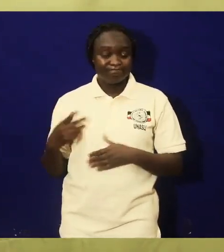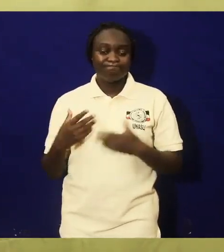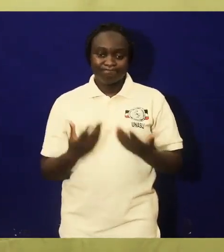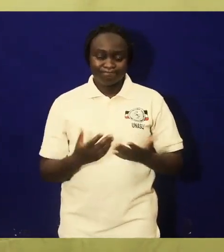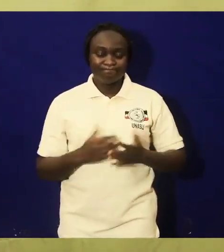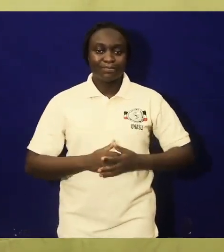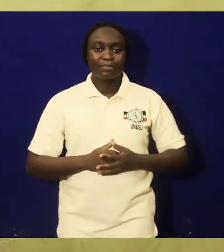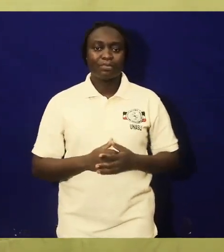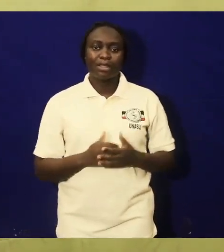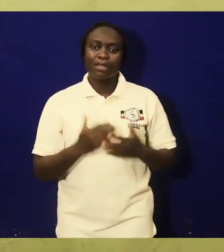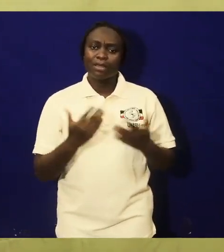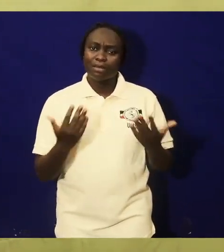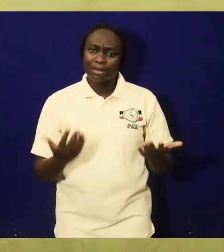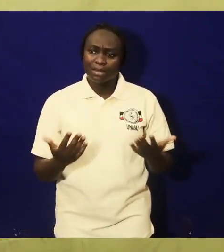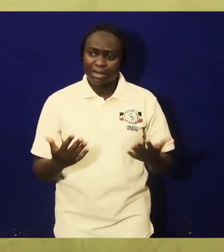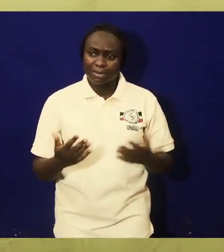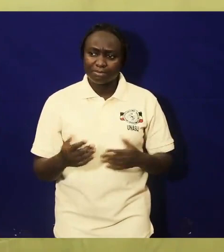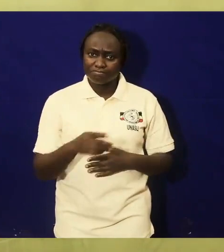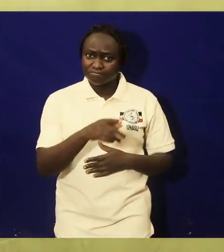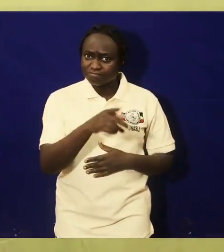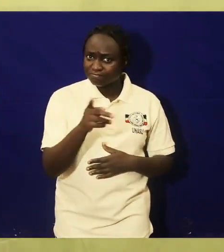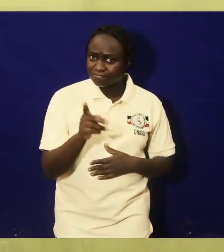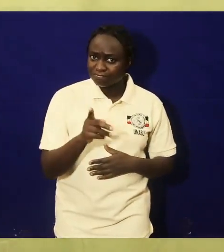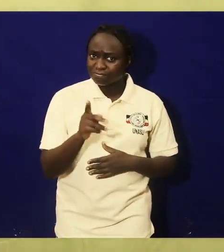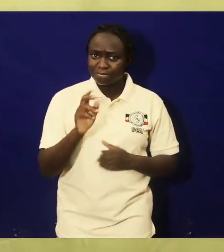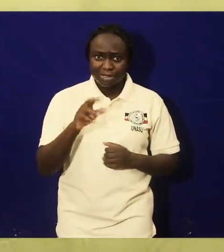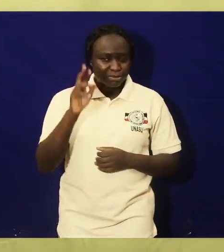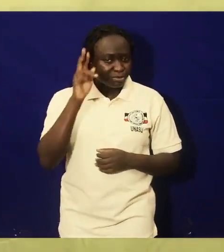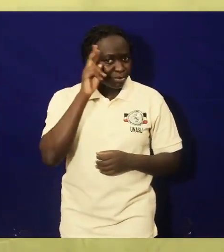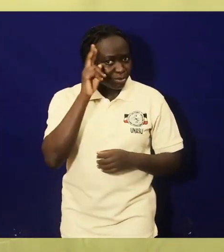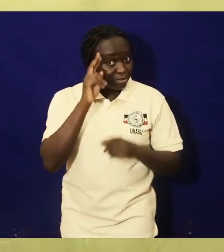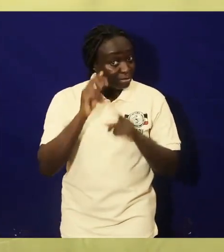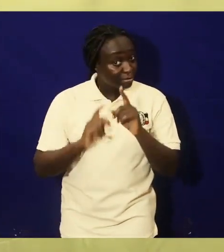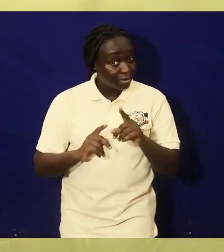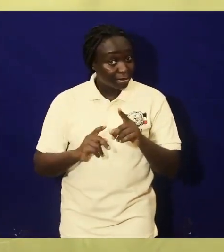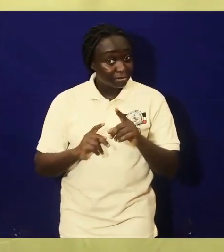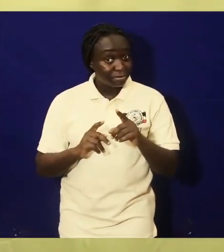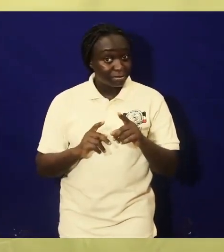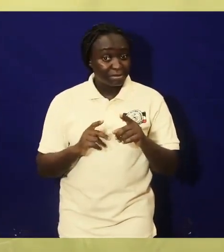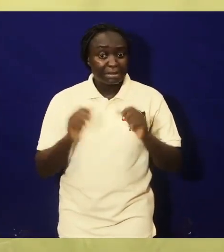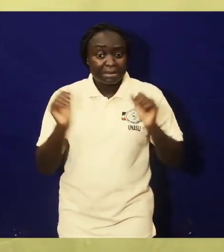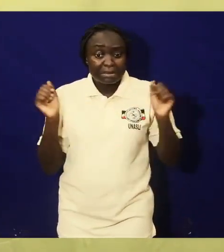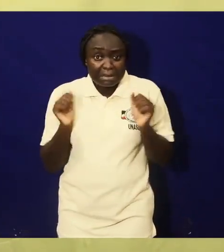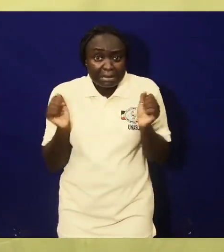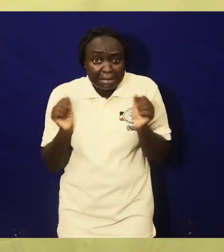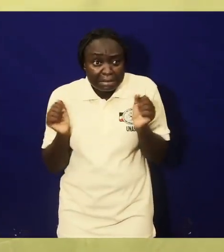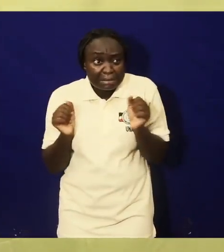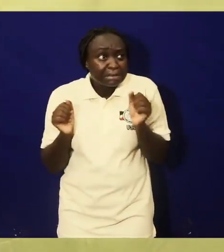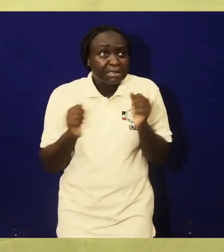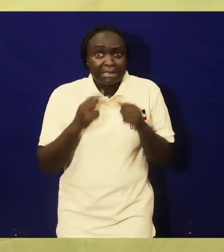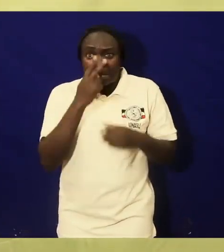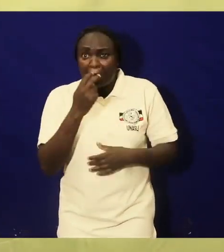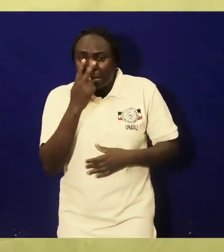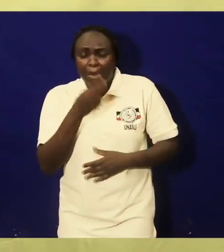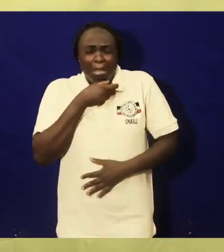together. Before we start, we must remind ourselves about the